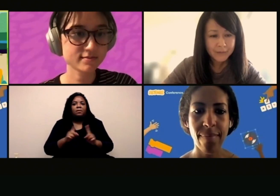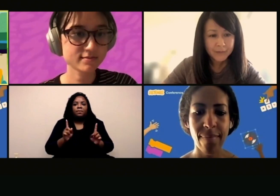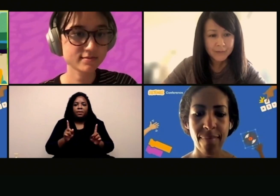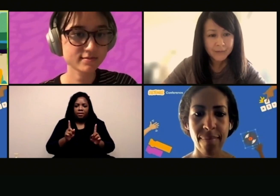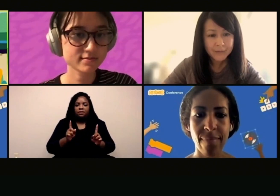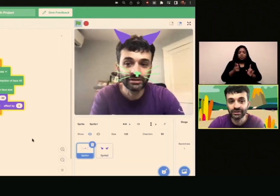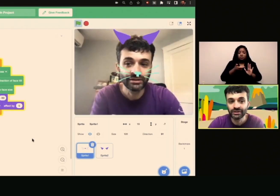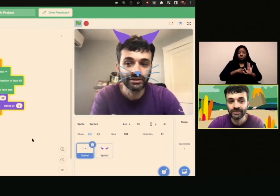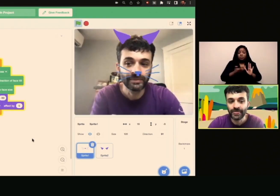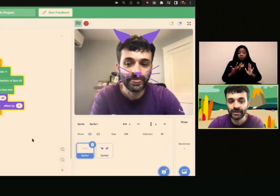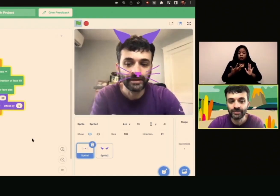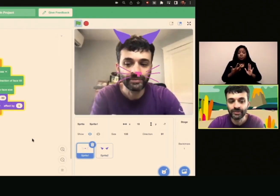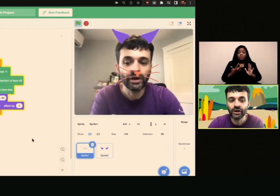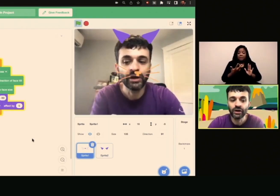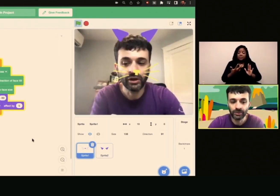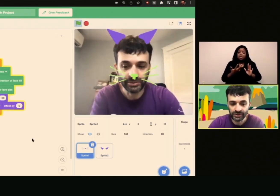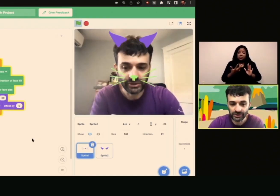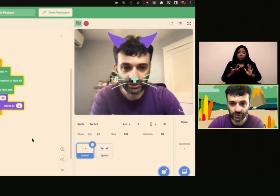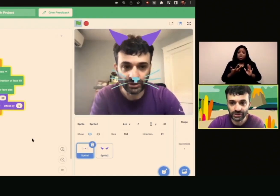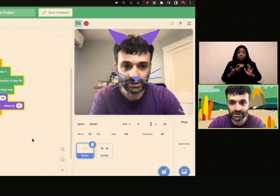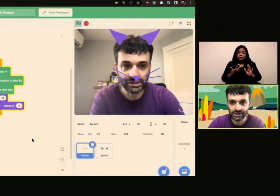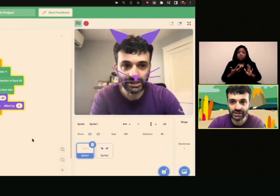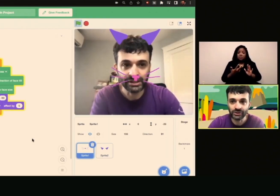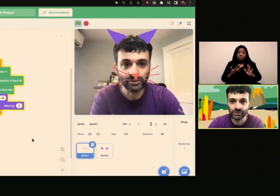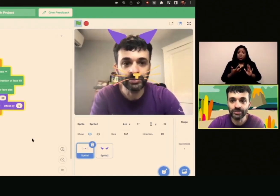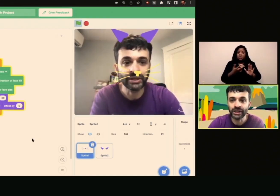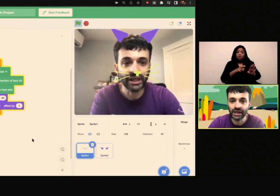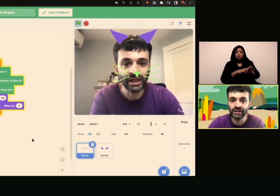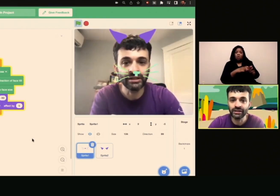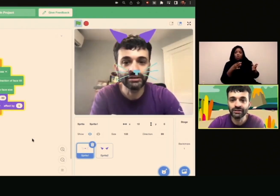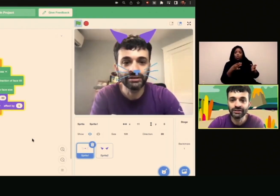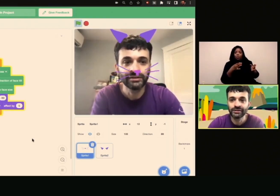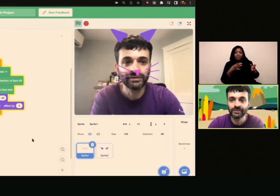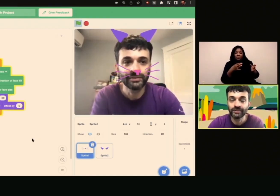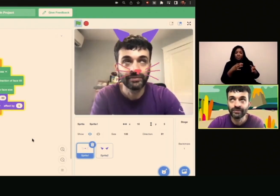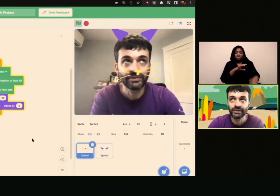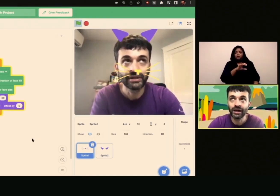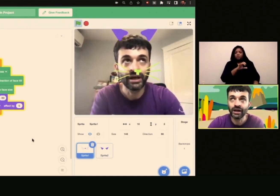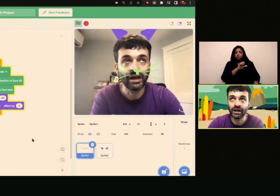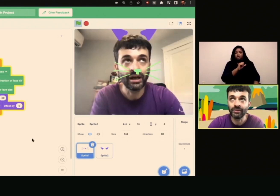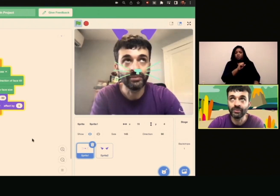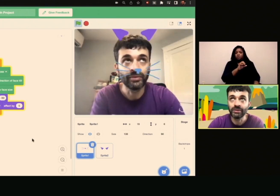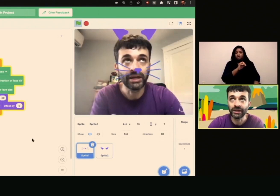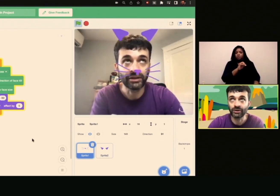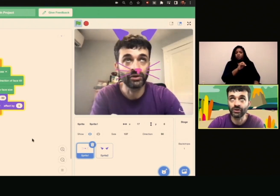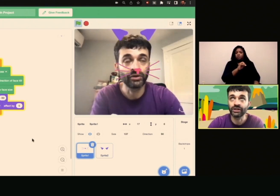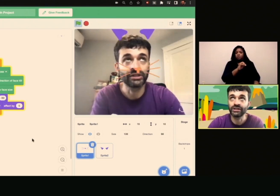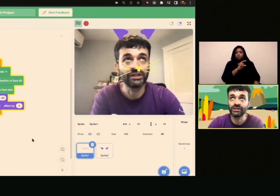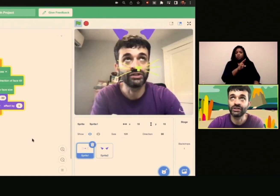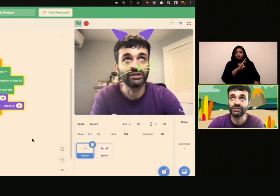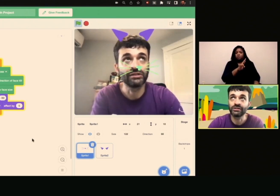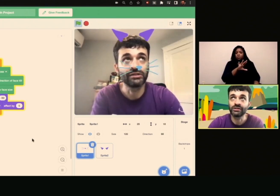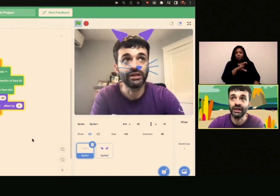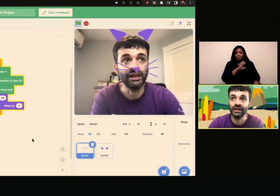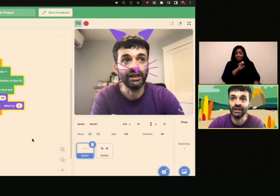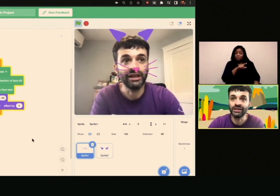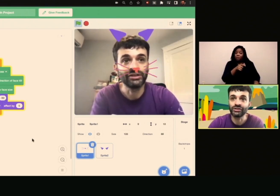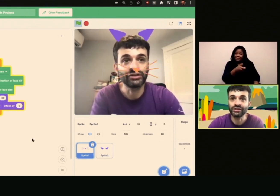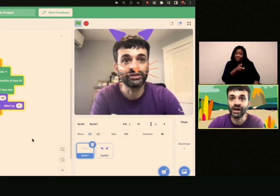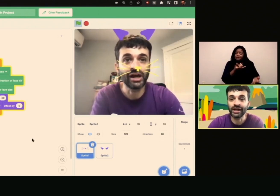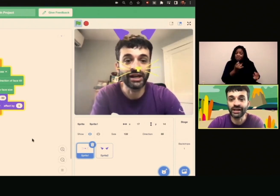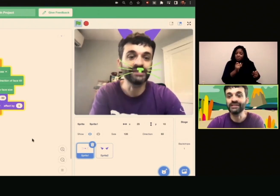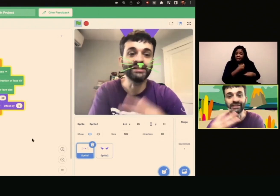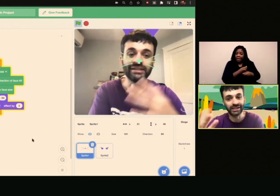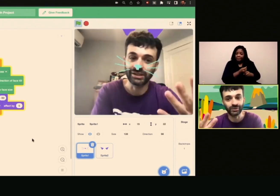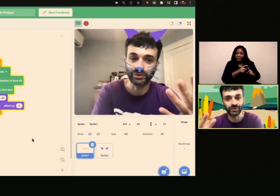Scratch 3 is open source, and so people can make their own extensions. It's